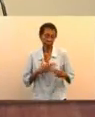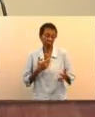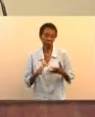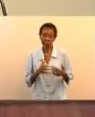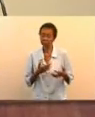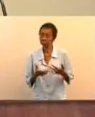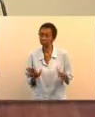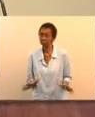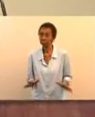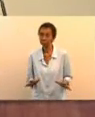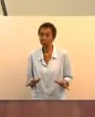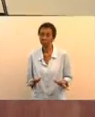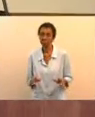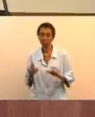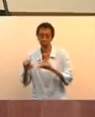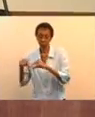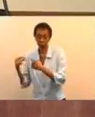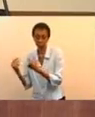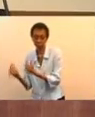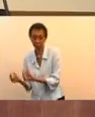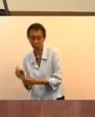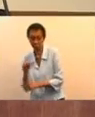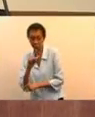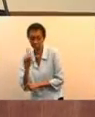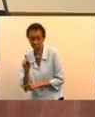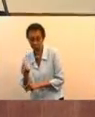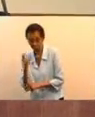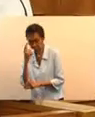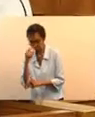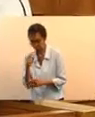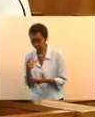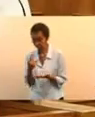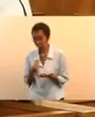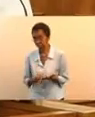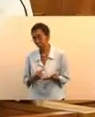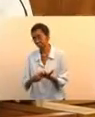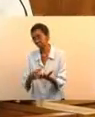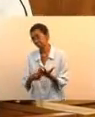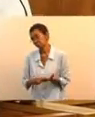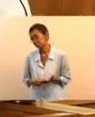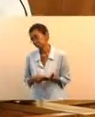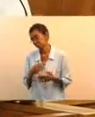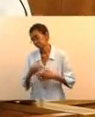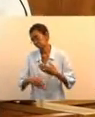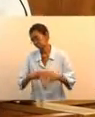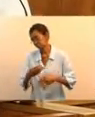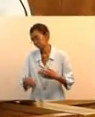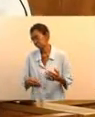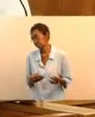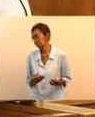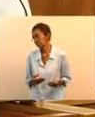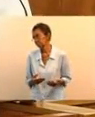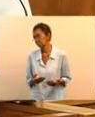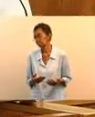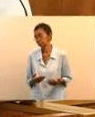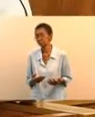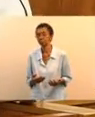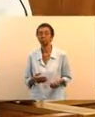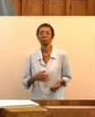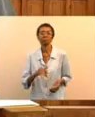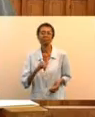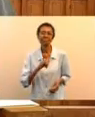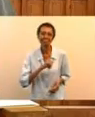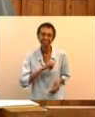the matter has ended, the parties may apply to the Commission for referral to mediation. Similarly, at